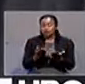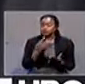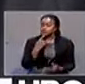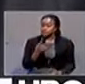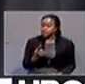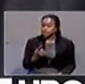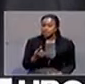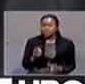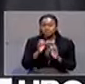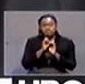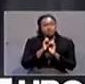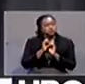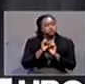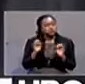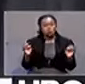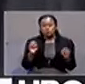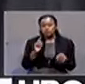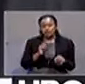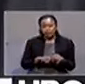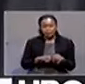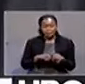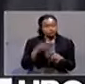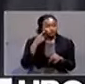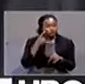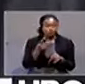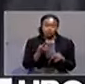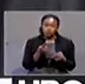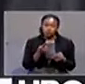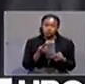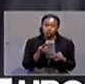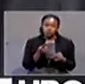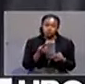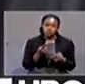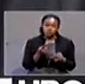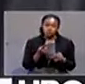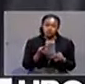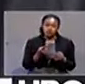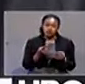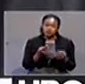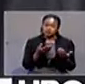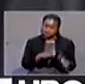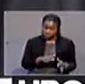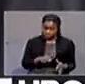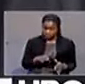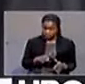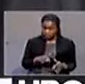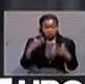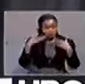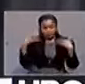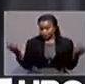is no time for that. If we would know, some of us,